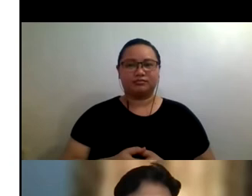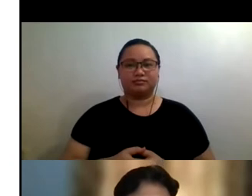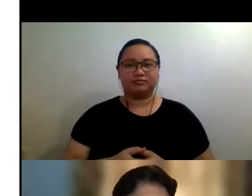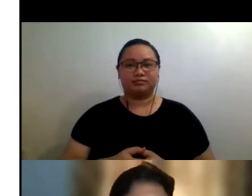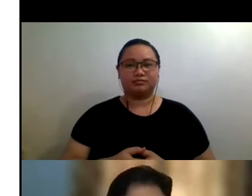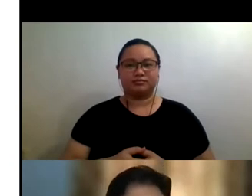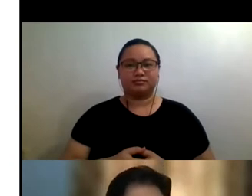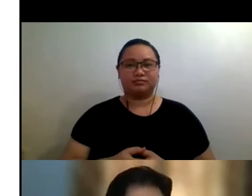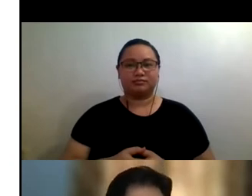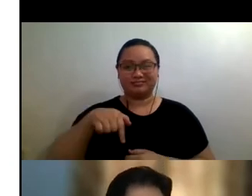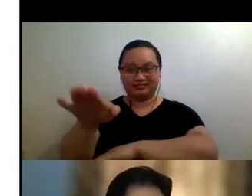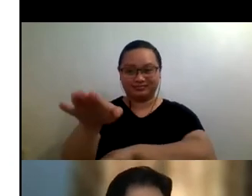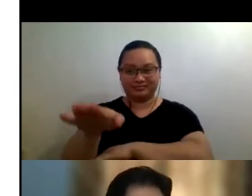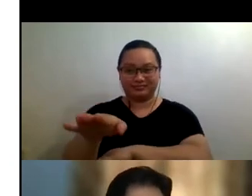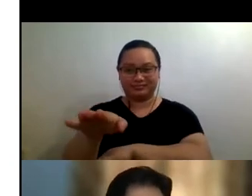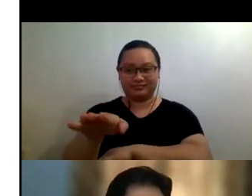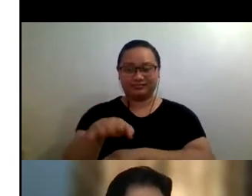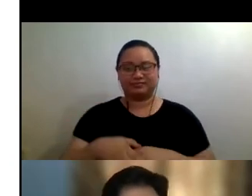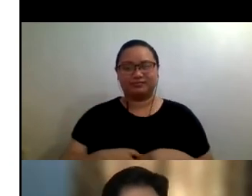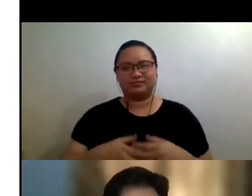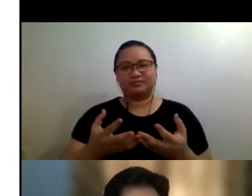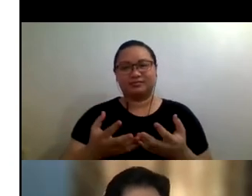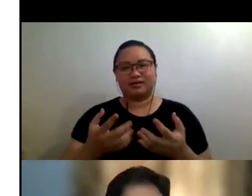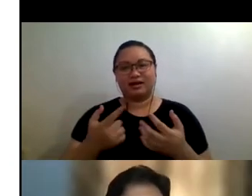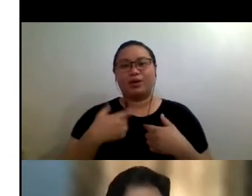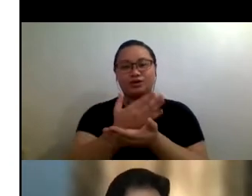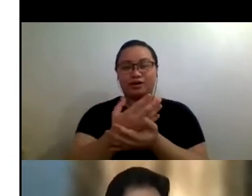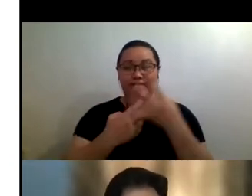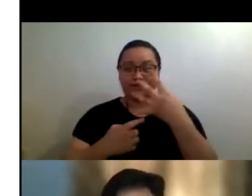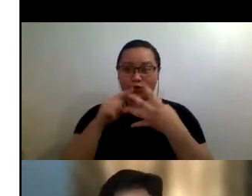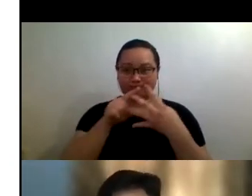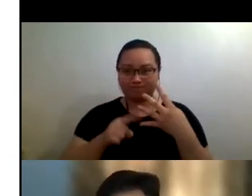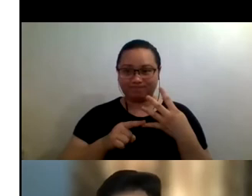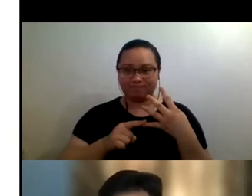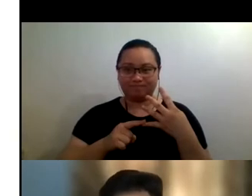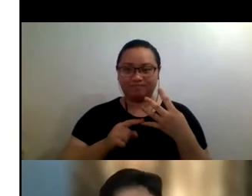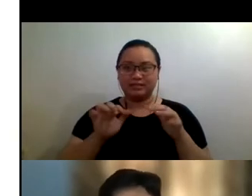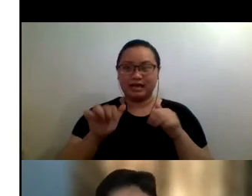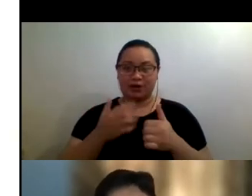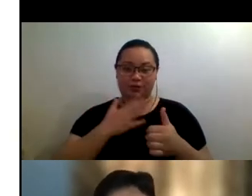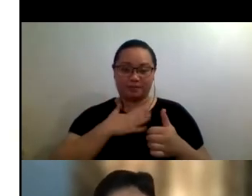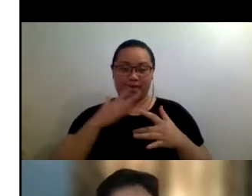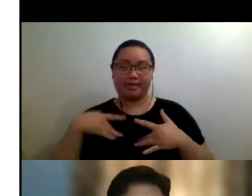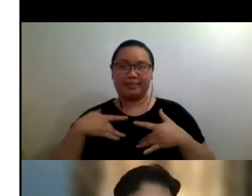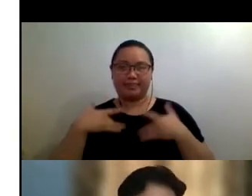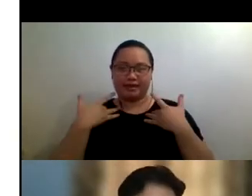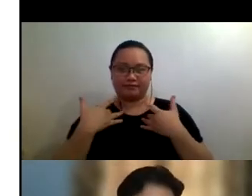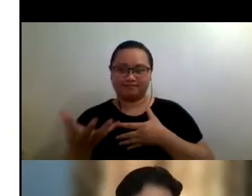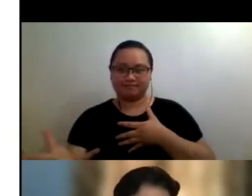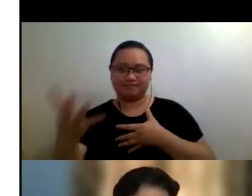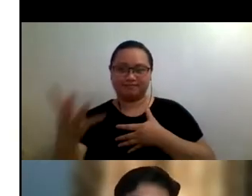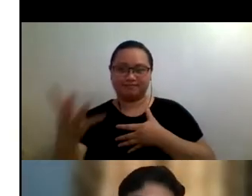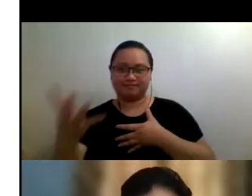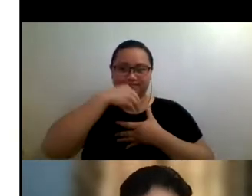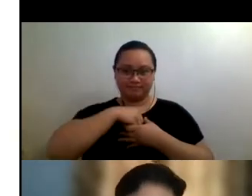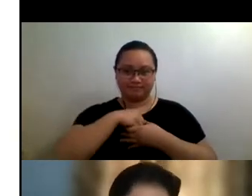this afternoon, what I'm going to do is tell you four stories of how these four elements applied to my life. And mind you, these